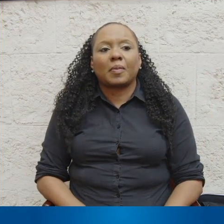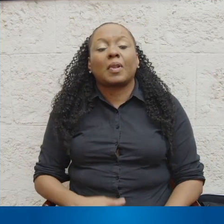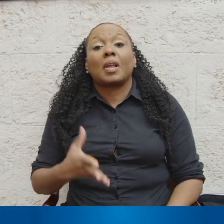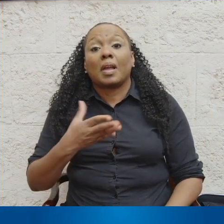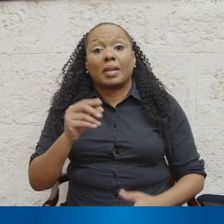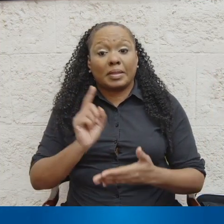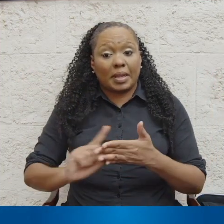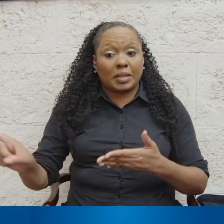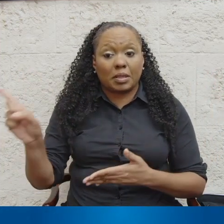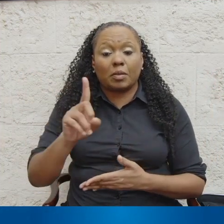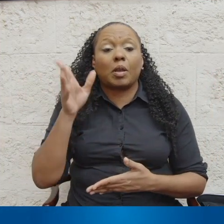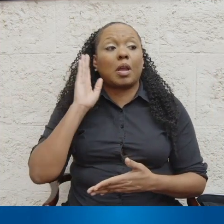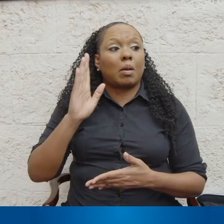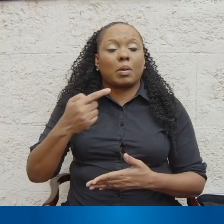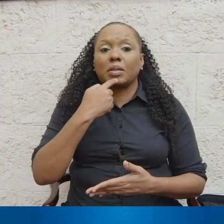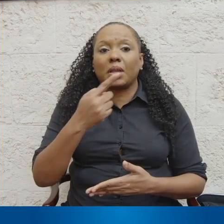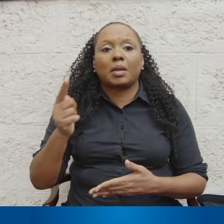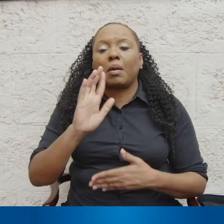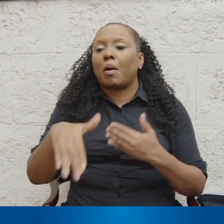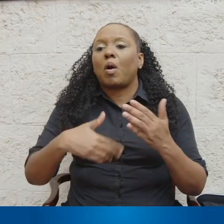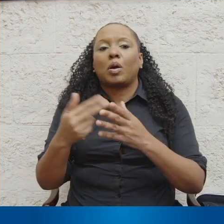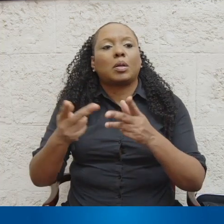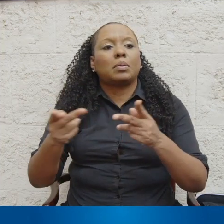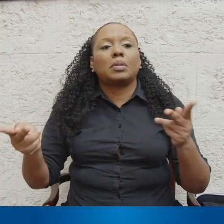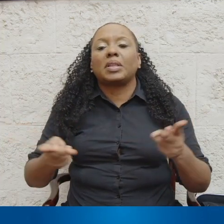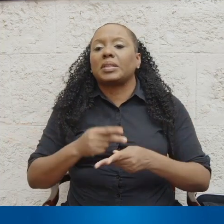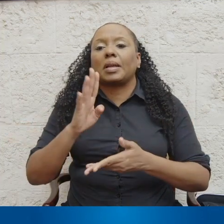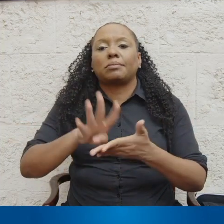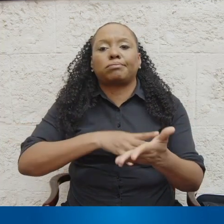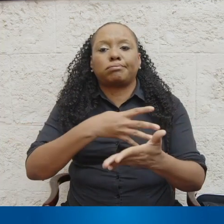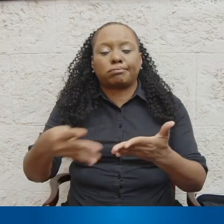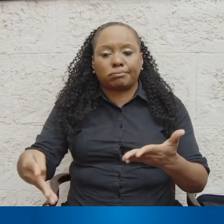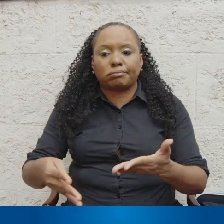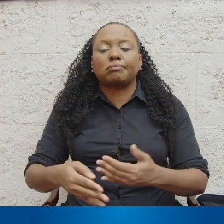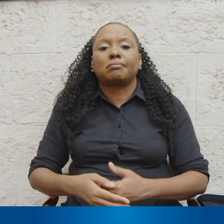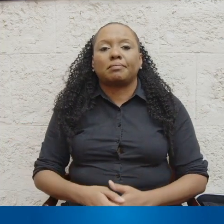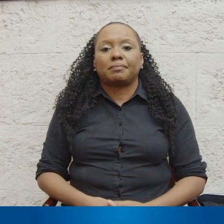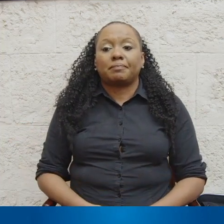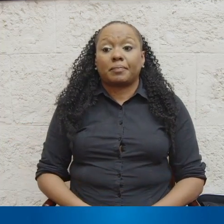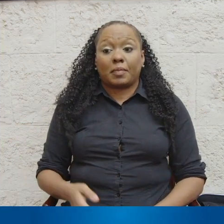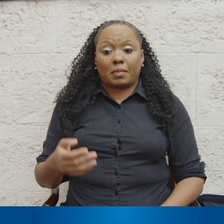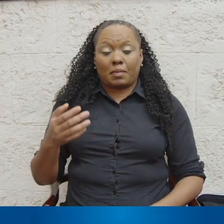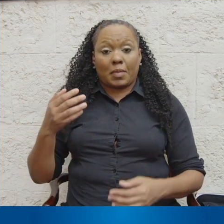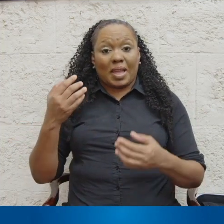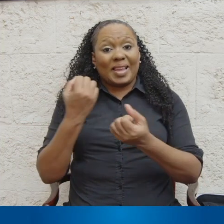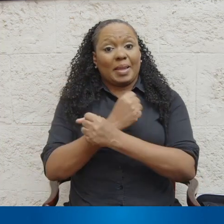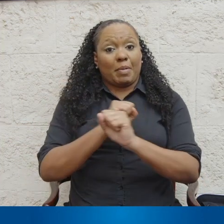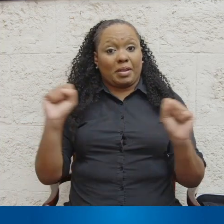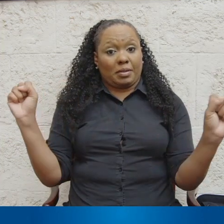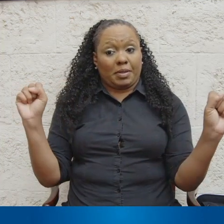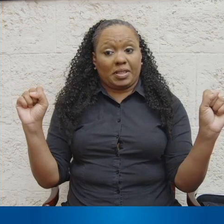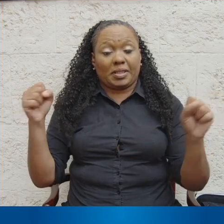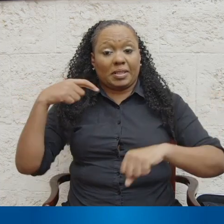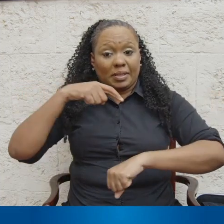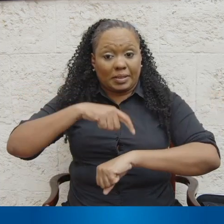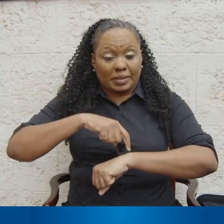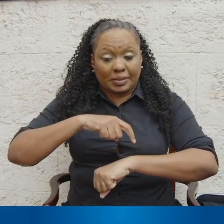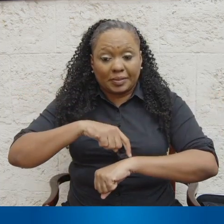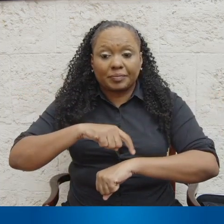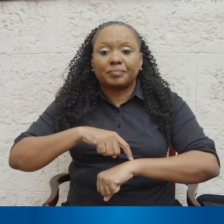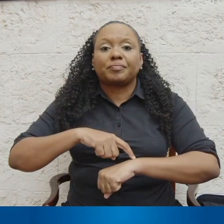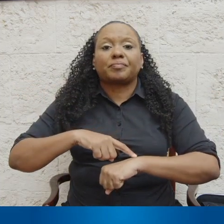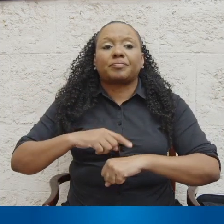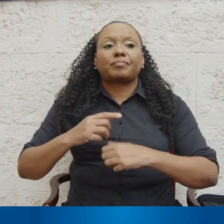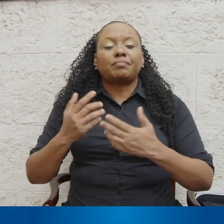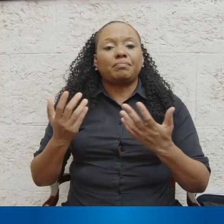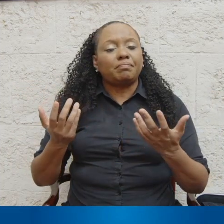all of the events that we will have on the calendar. In the context of the season of emancipation and